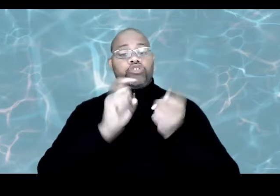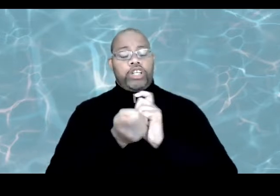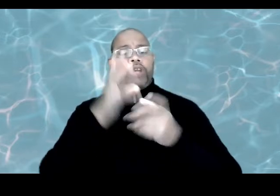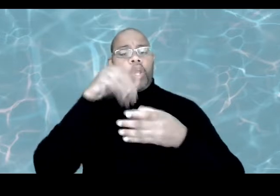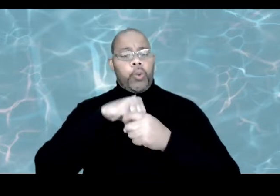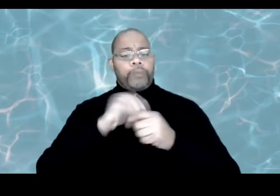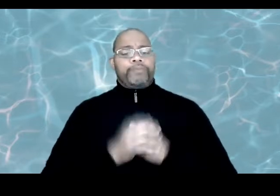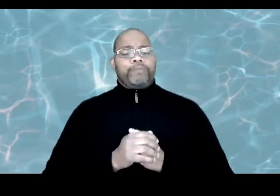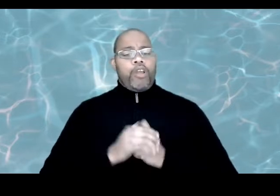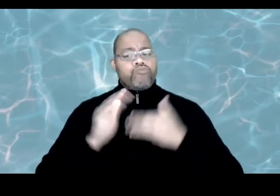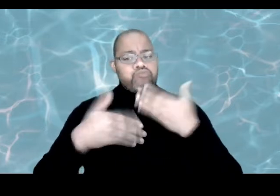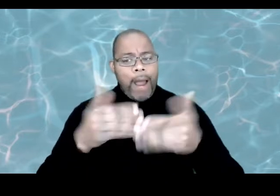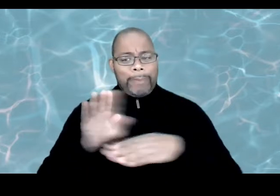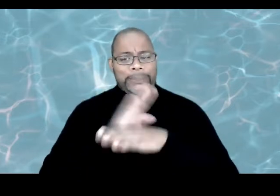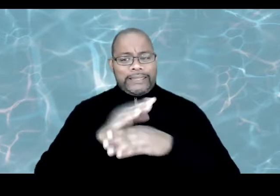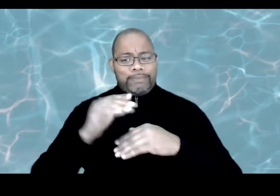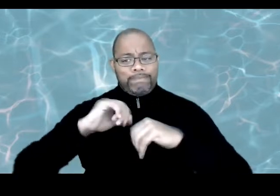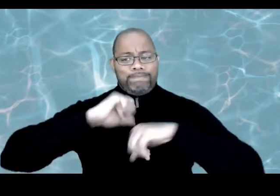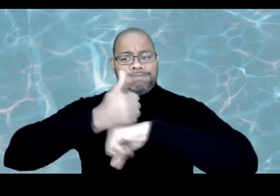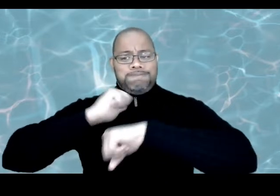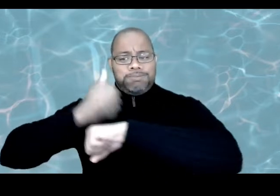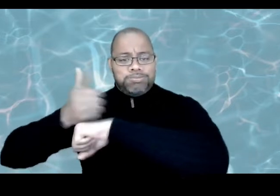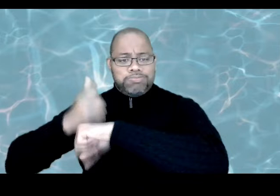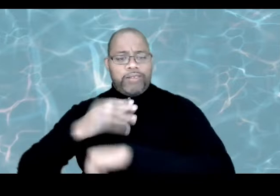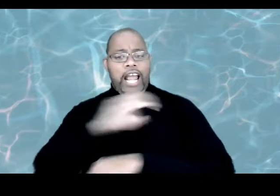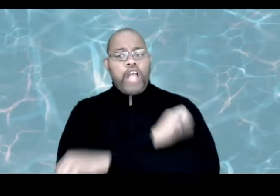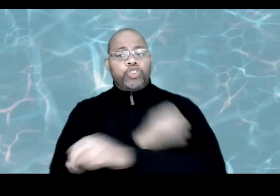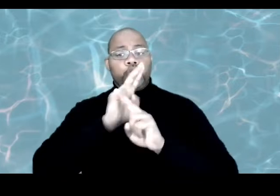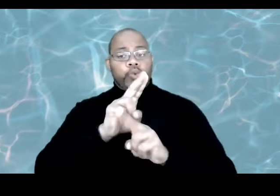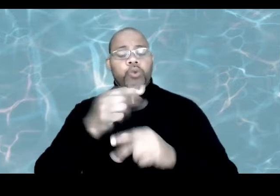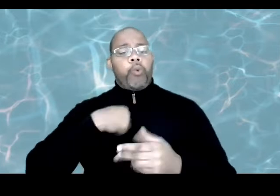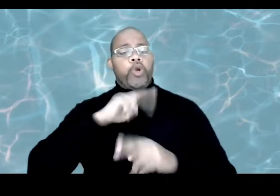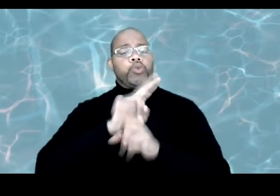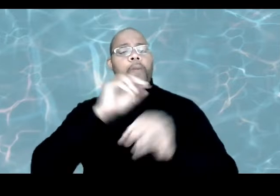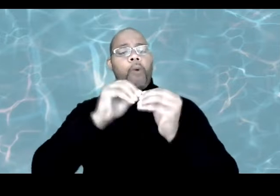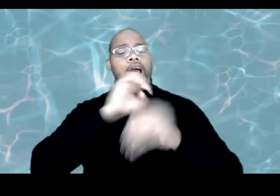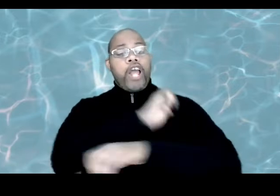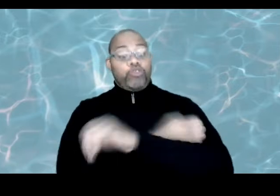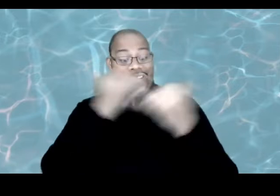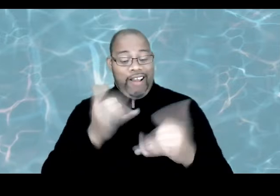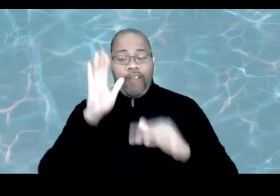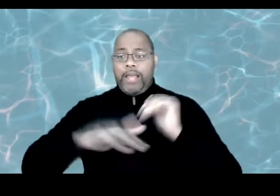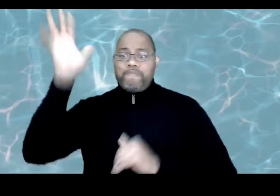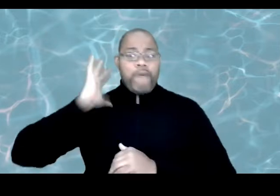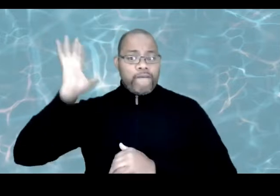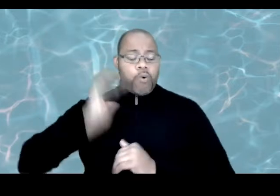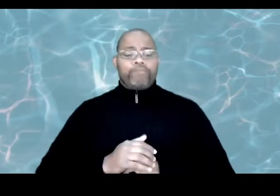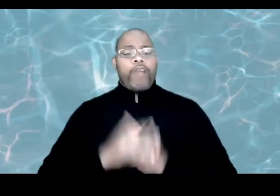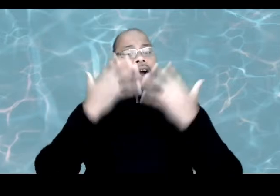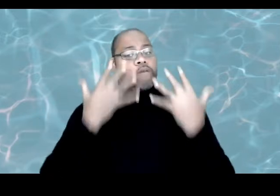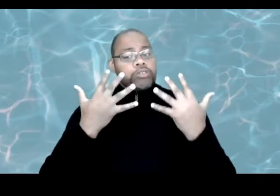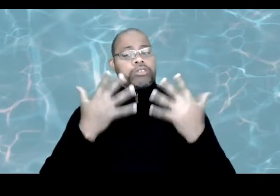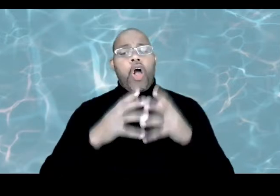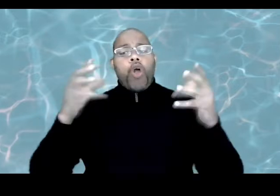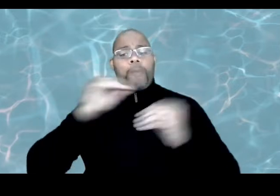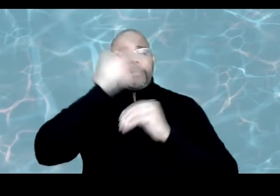climate change include rapid industrialization and energy use. So we're using more energy now than ever. And